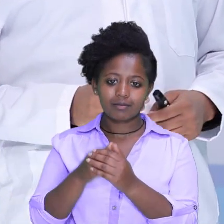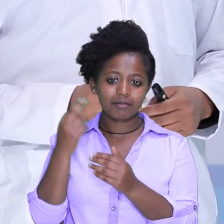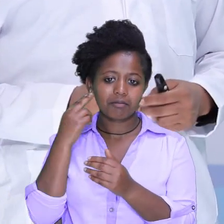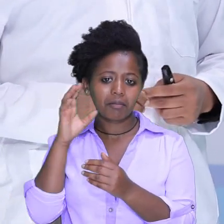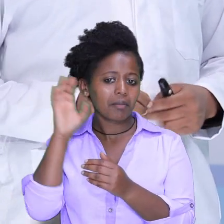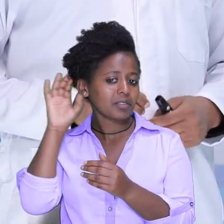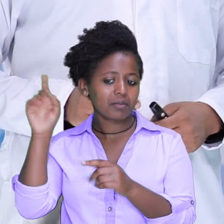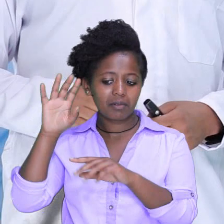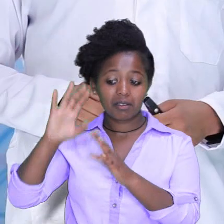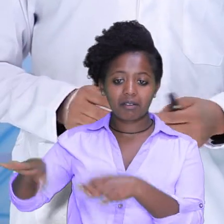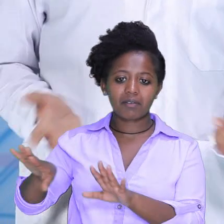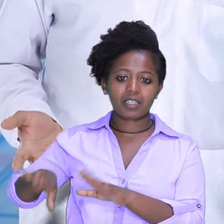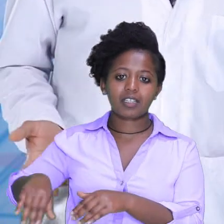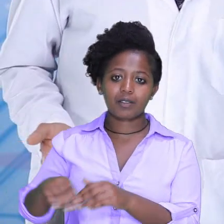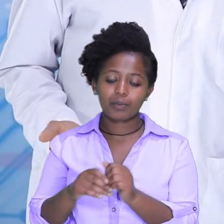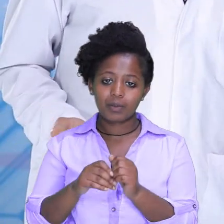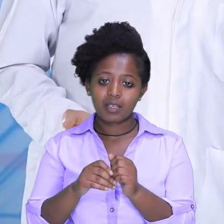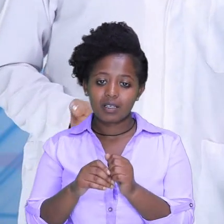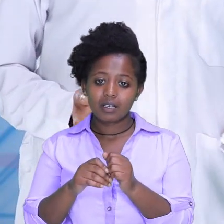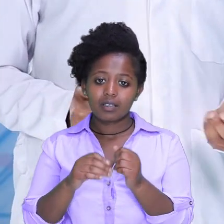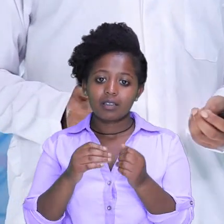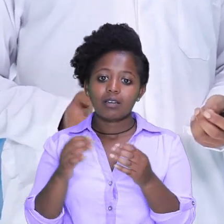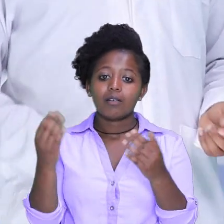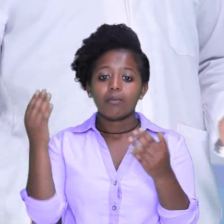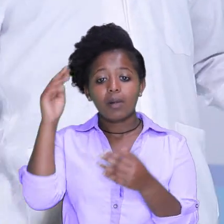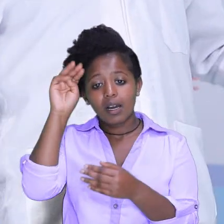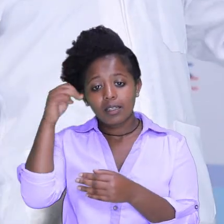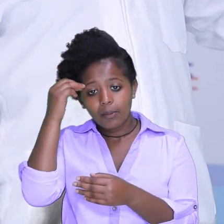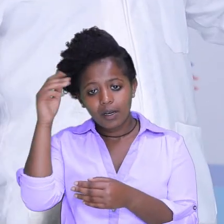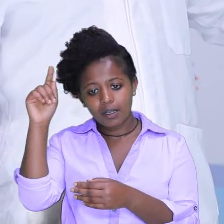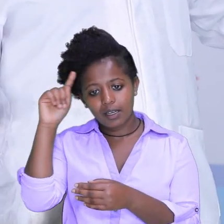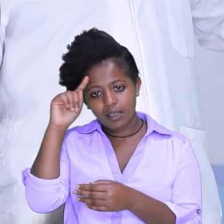Then the Hindu fanatic murdered Mahatma Gandhi